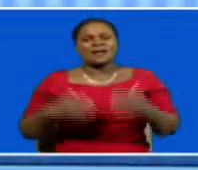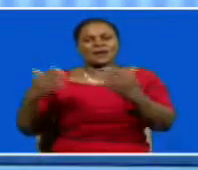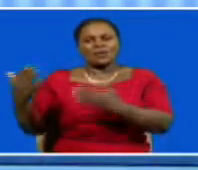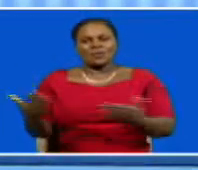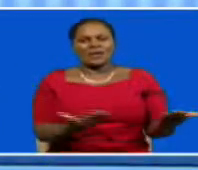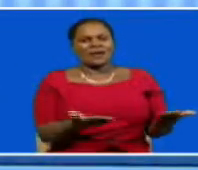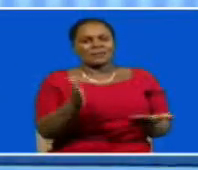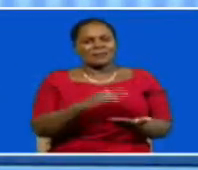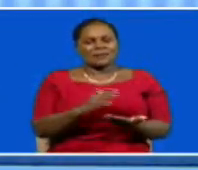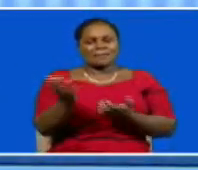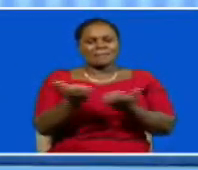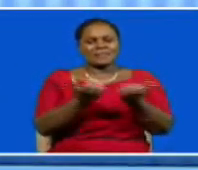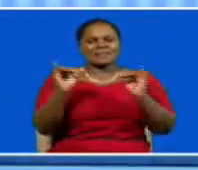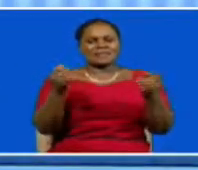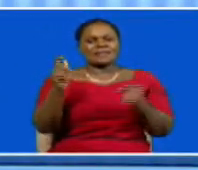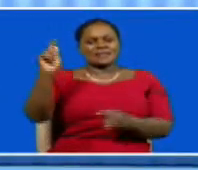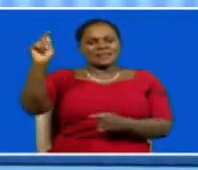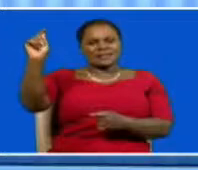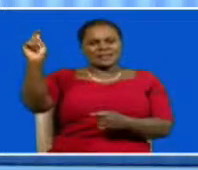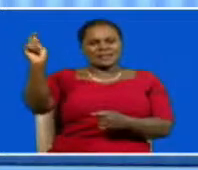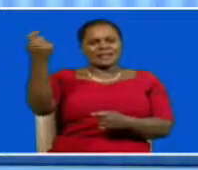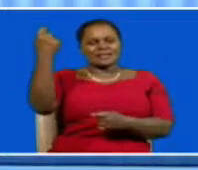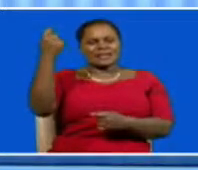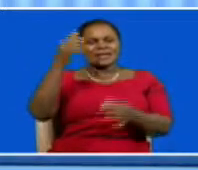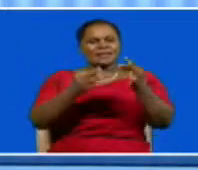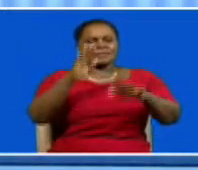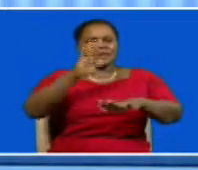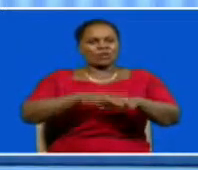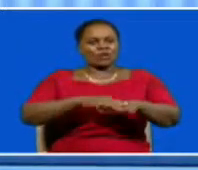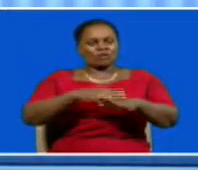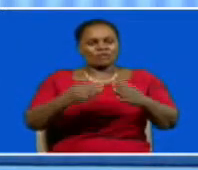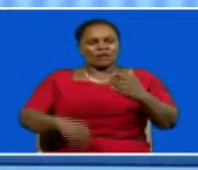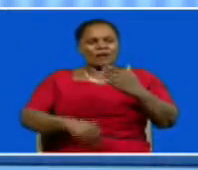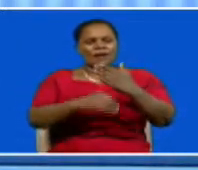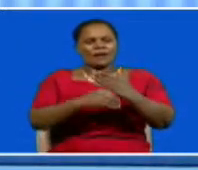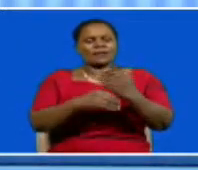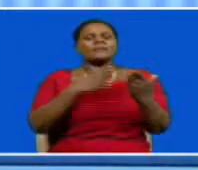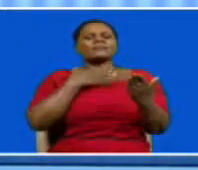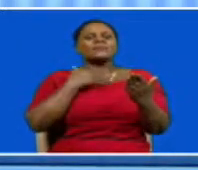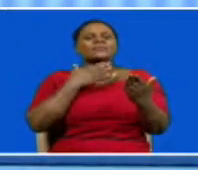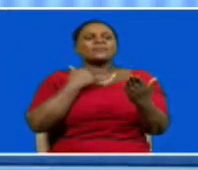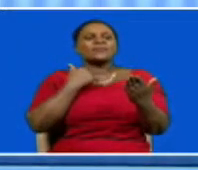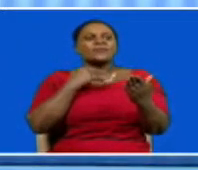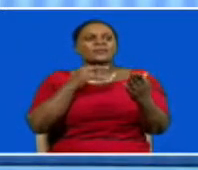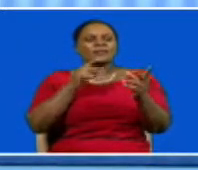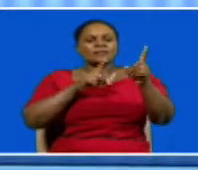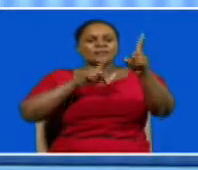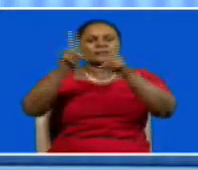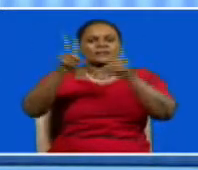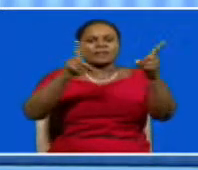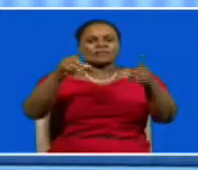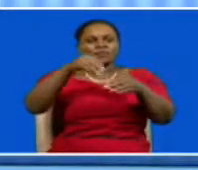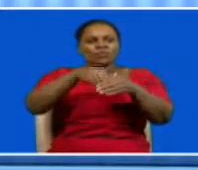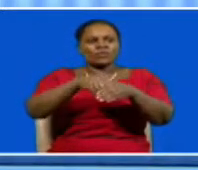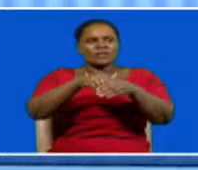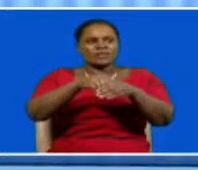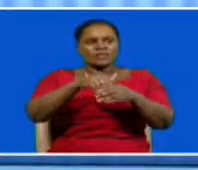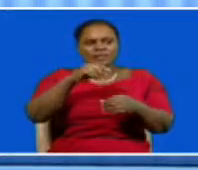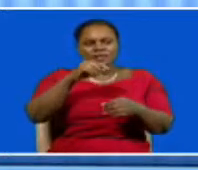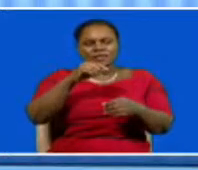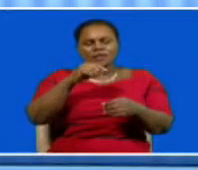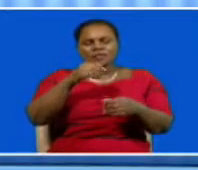Welcome back. Let's talk business. Kenya is relying on the increasing appetite for leisure travel amongst the Indian youth